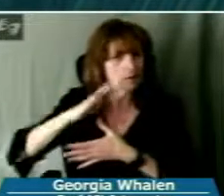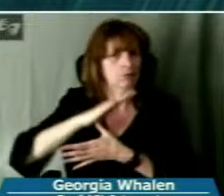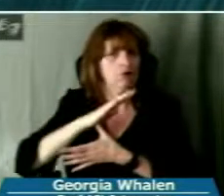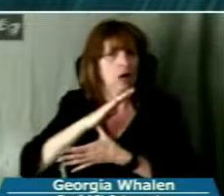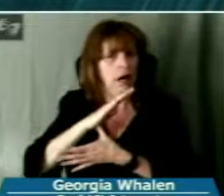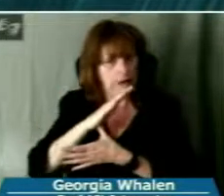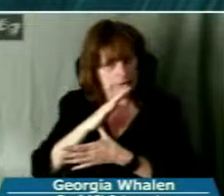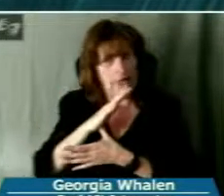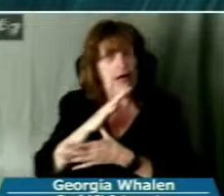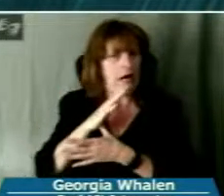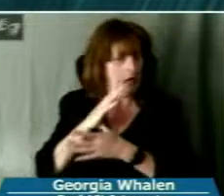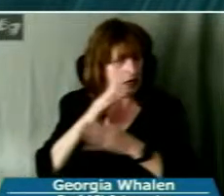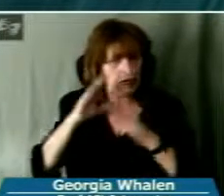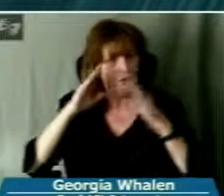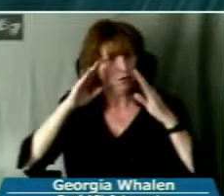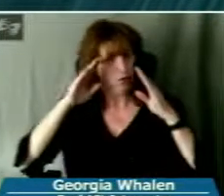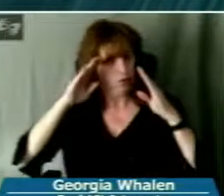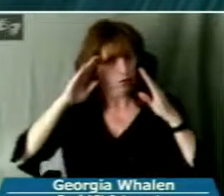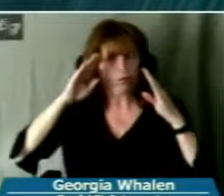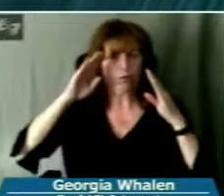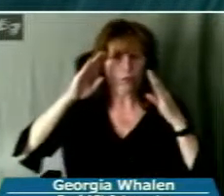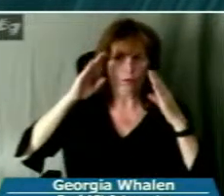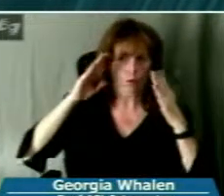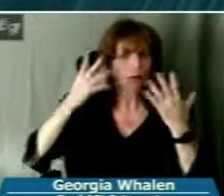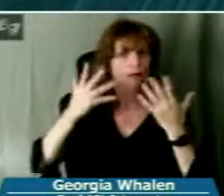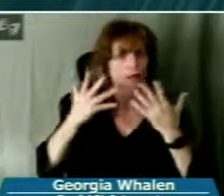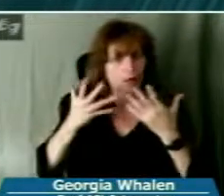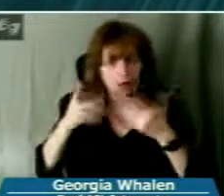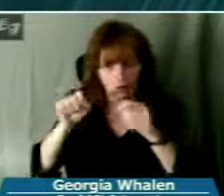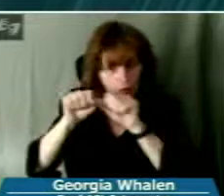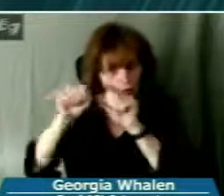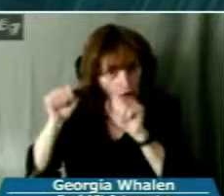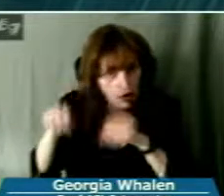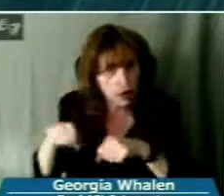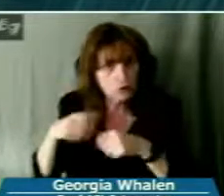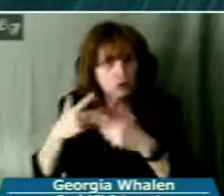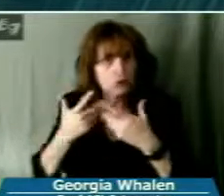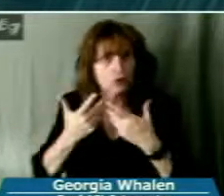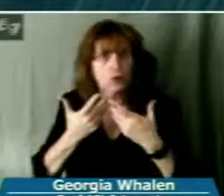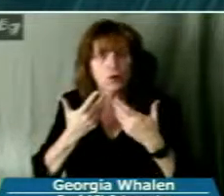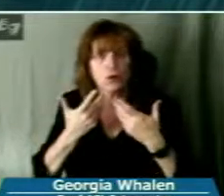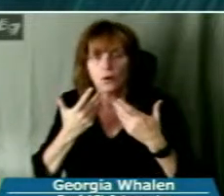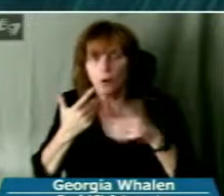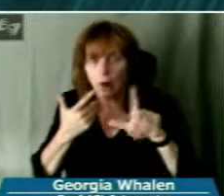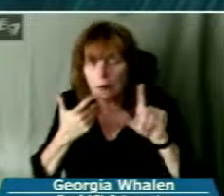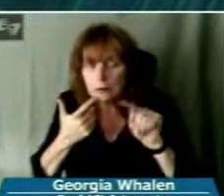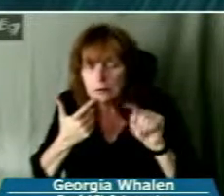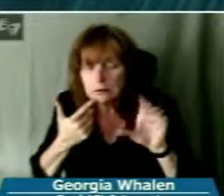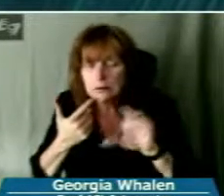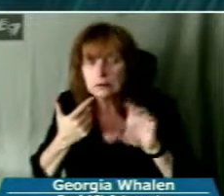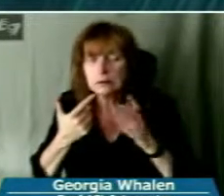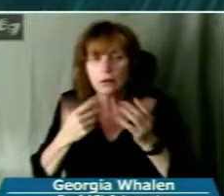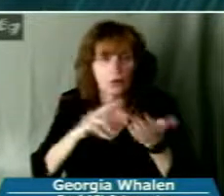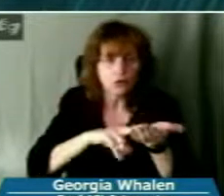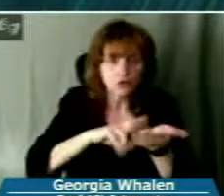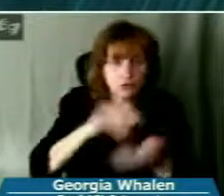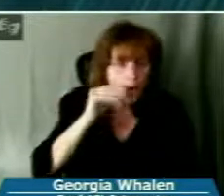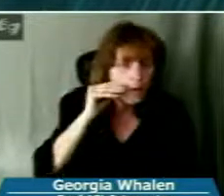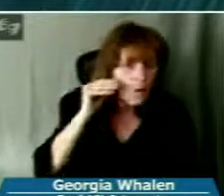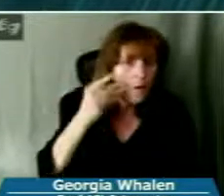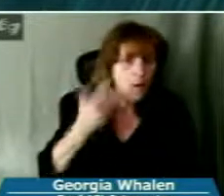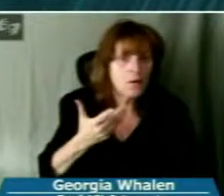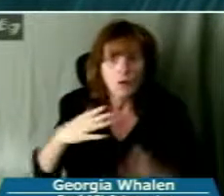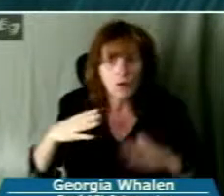these settings. And again, whether it's a homeless shelter, a long-term care facility, or anything in between, it's a collective effort to do a few